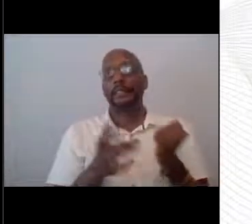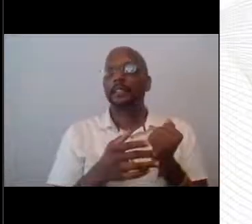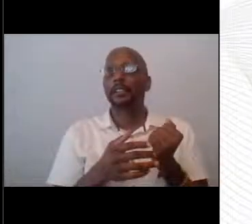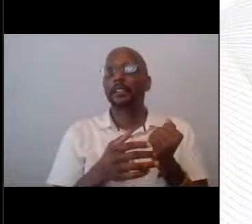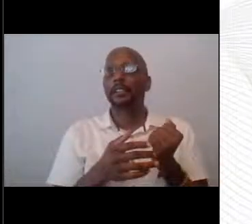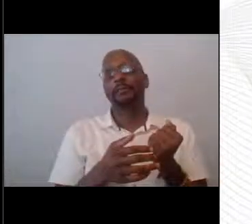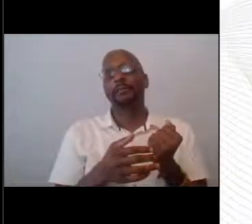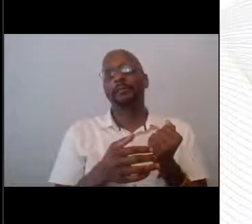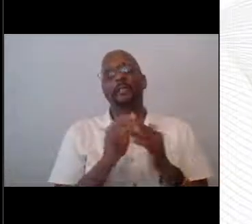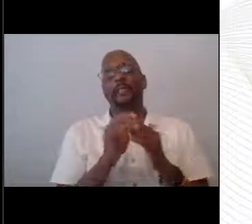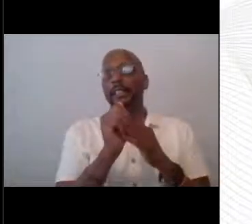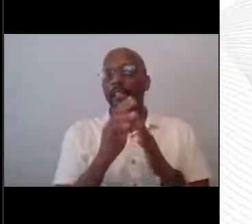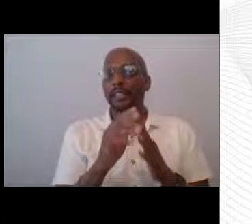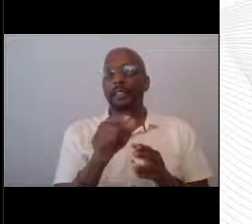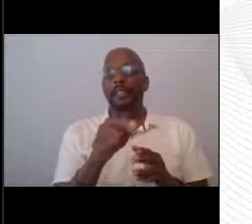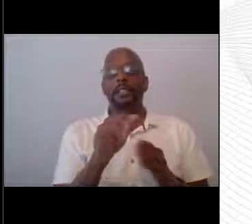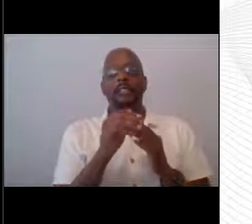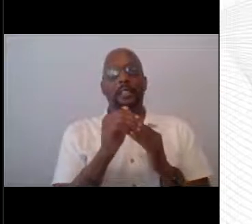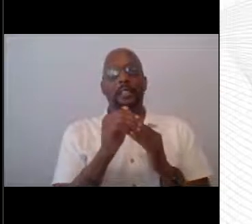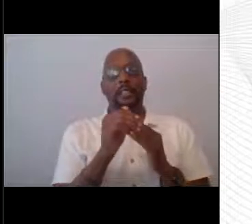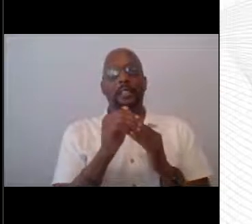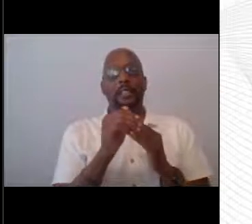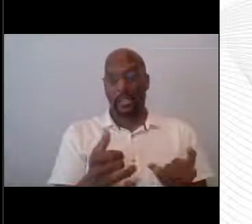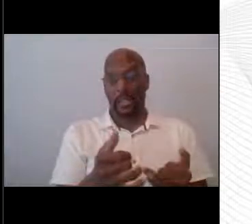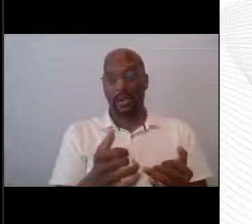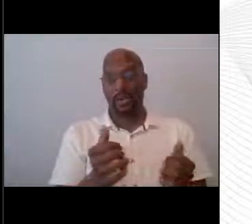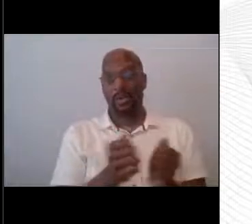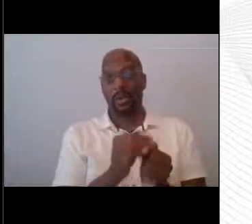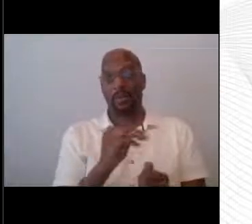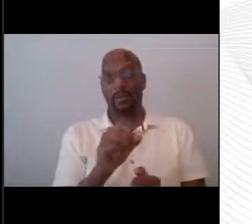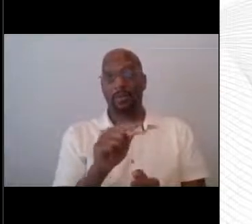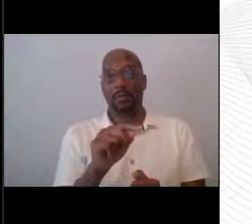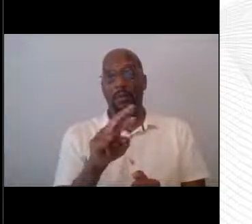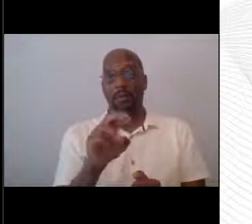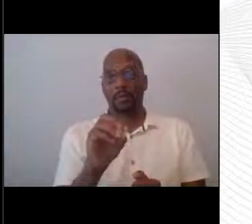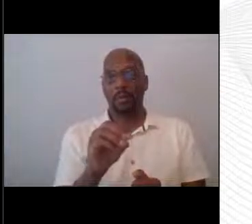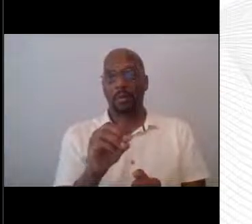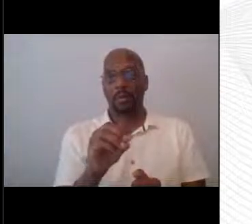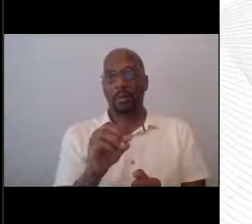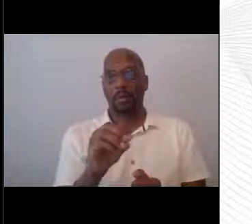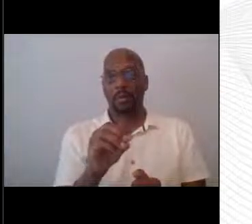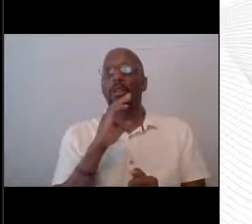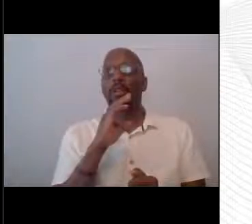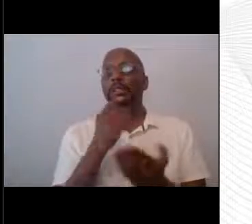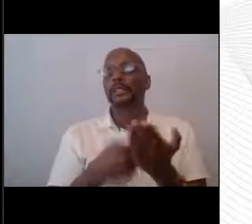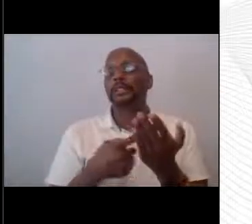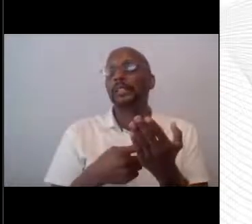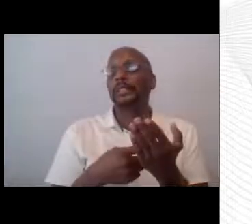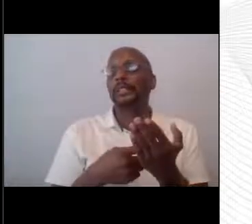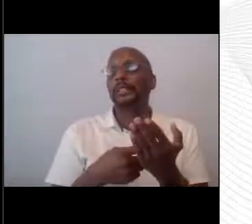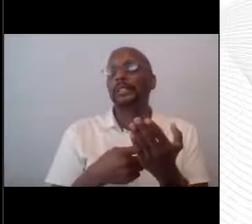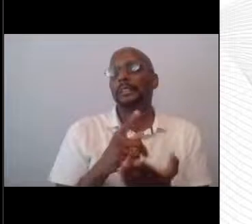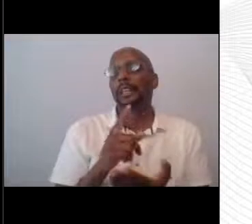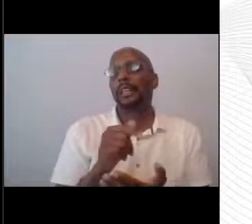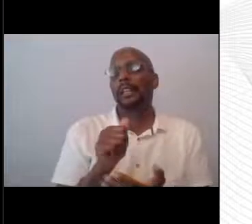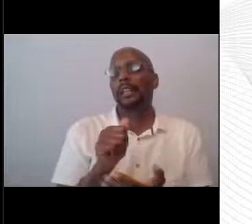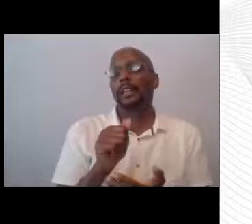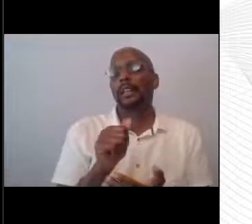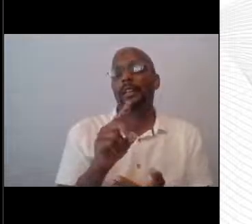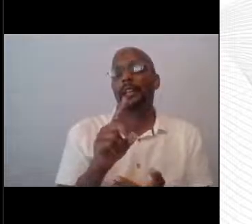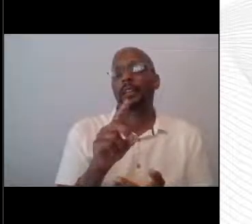leader. Charles is currently leading Metro to start projects to include drought-tolerant landscaping in awareness of Caltrans's policy